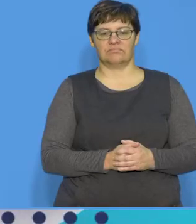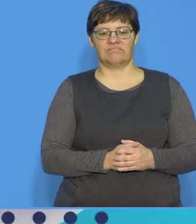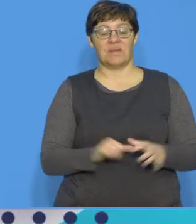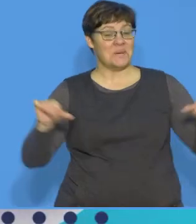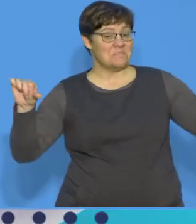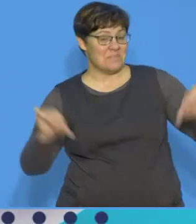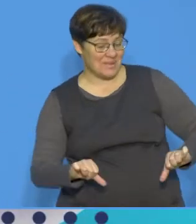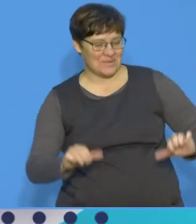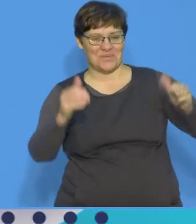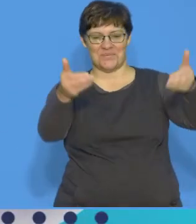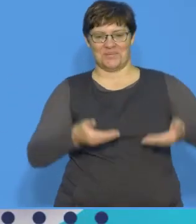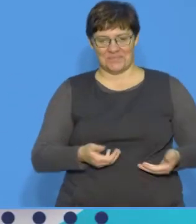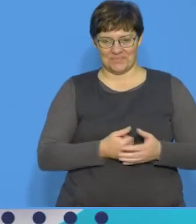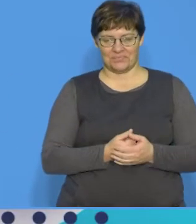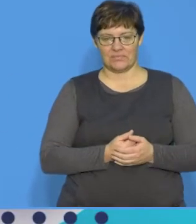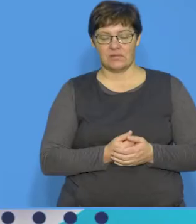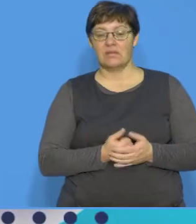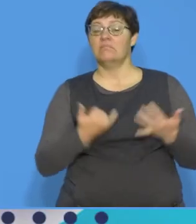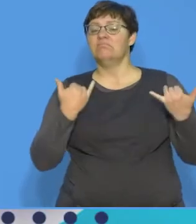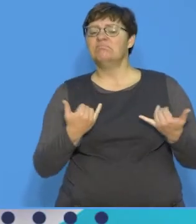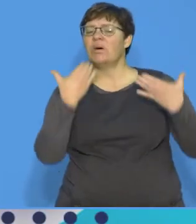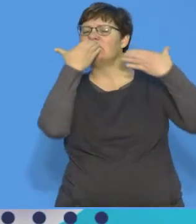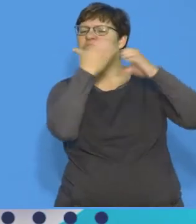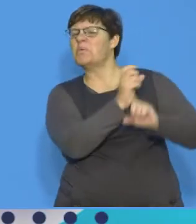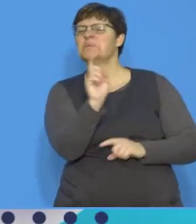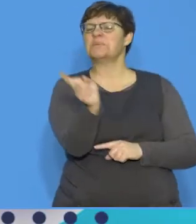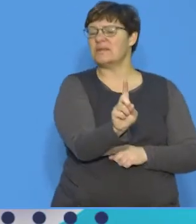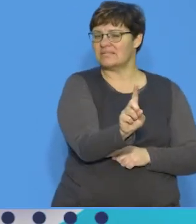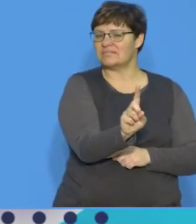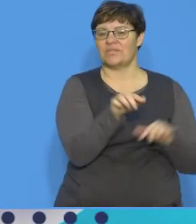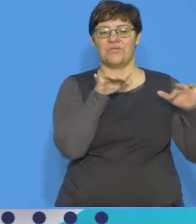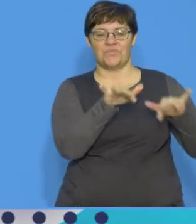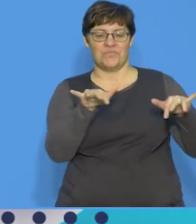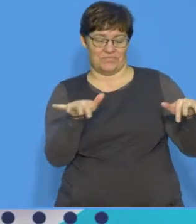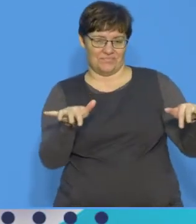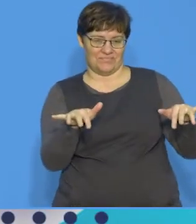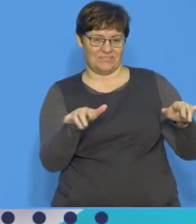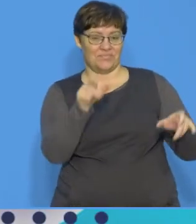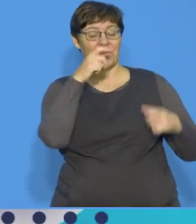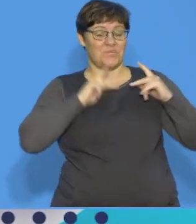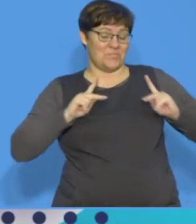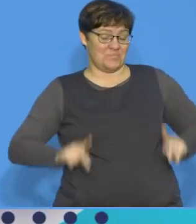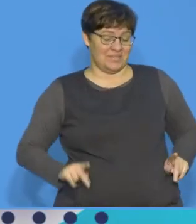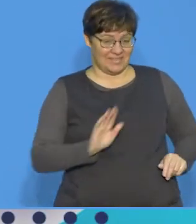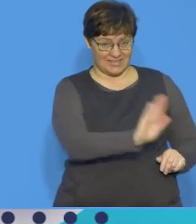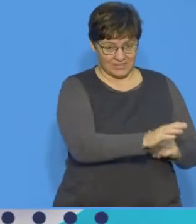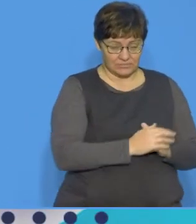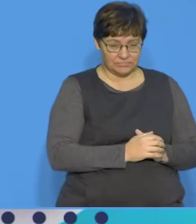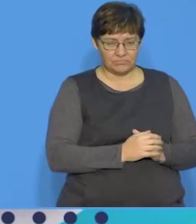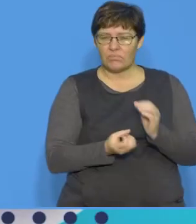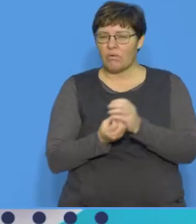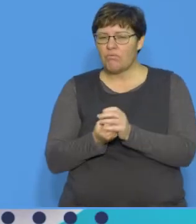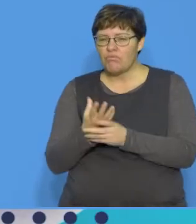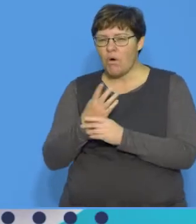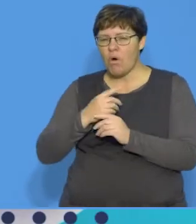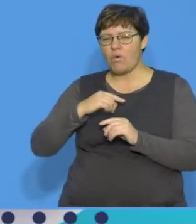Welcome back. We are looking at human populations. We have looked at what the growth curve looks like for